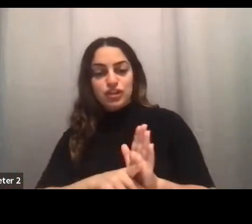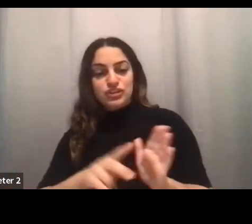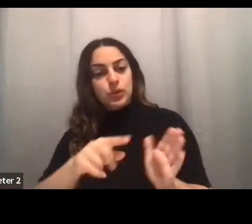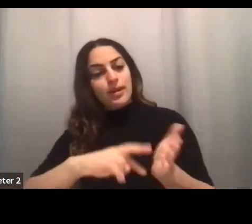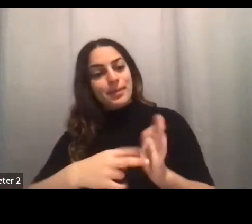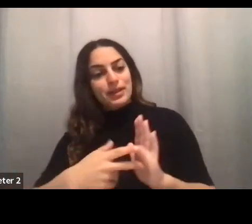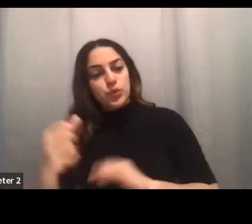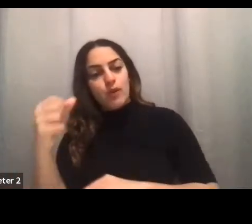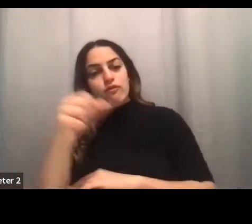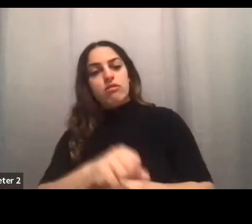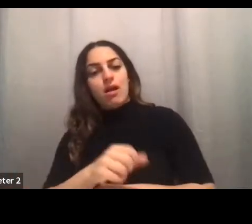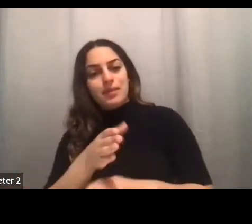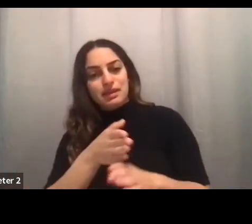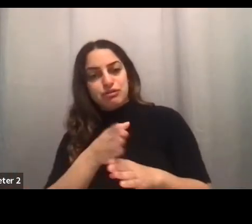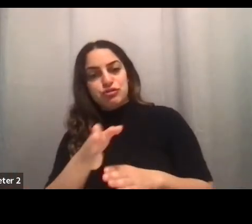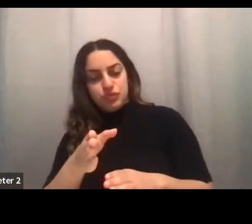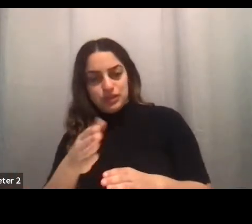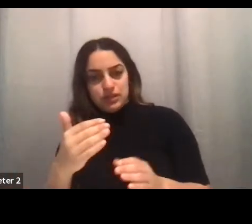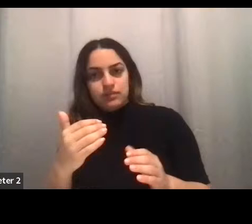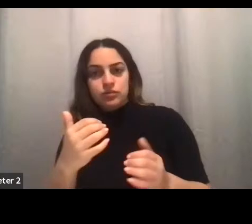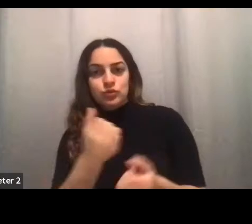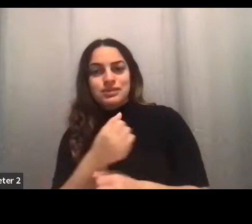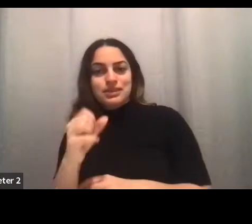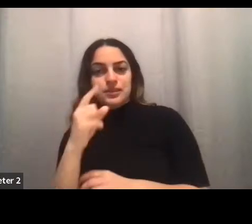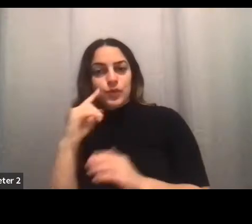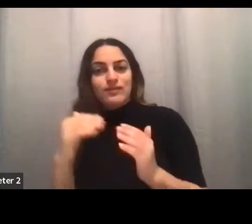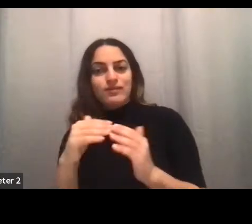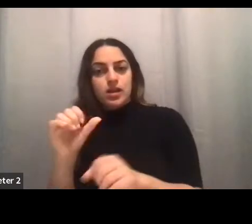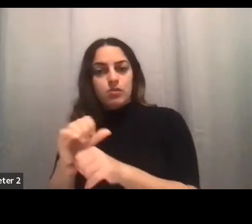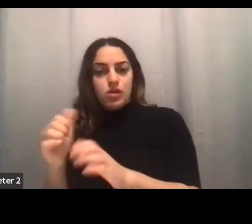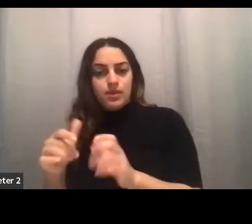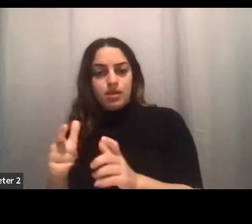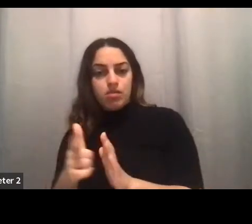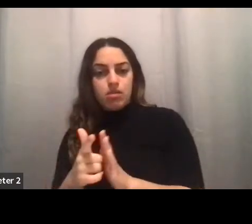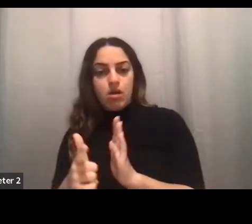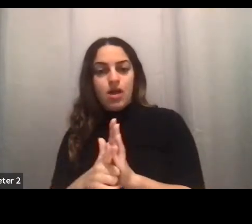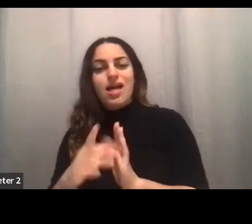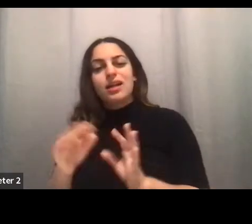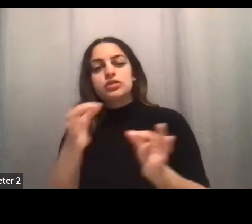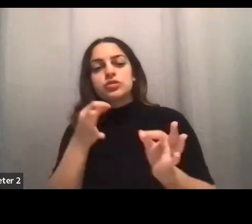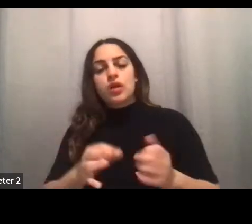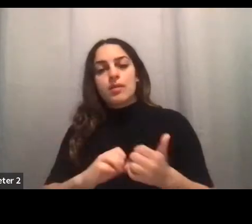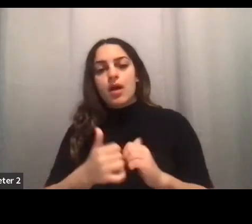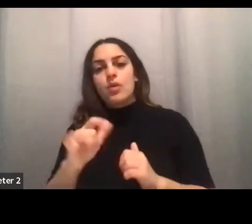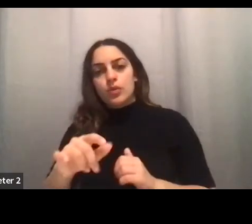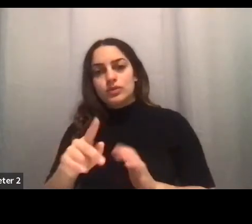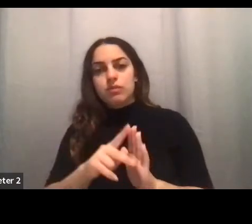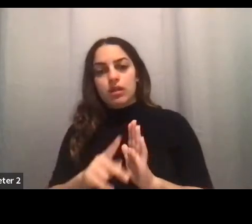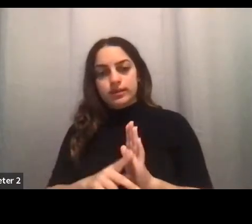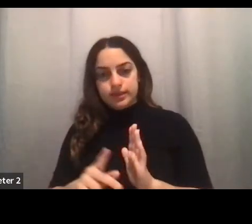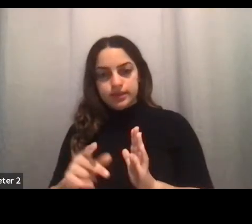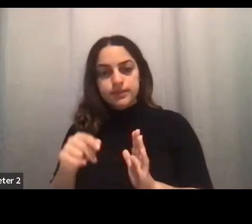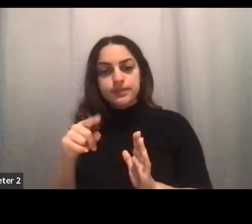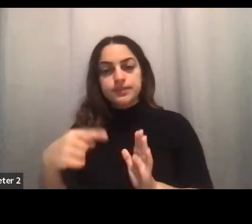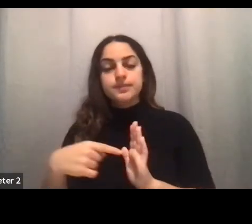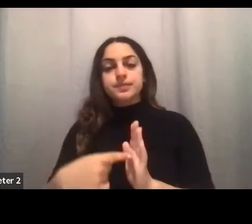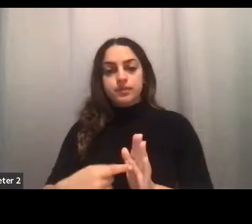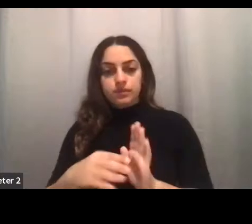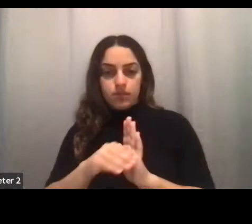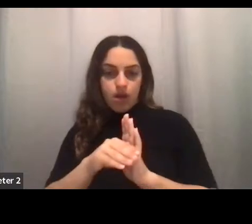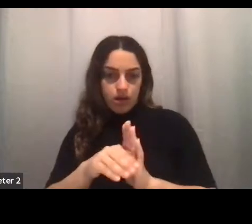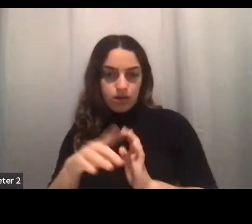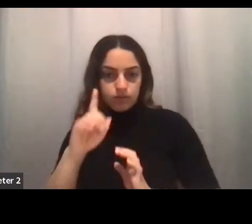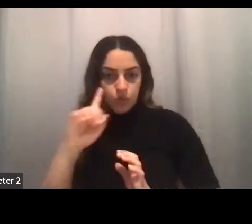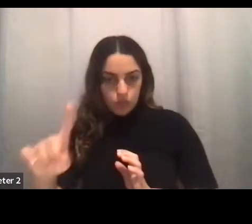resistance to fair employment law and it describes how those policies became a model for imposing similar desegregation orders in other